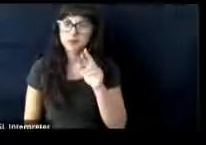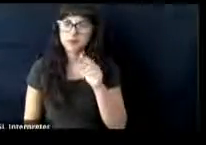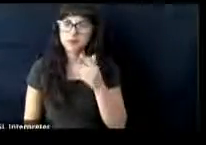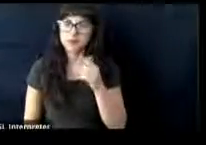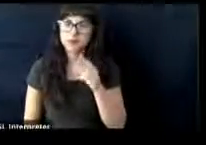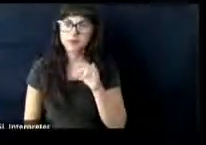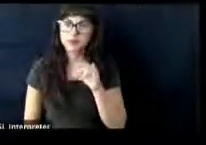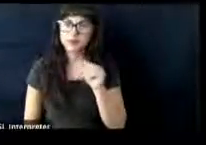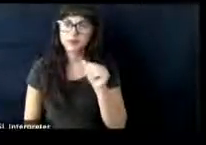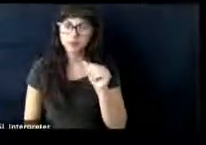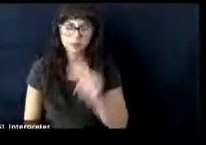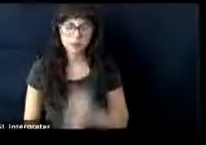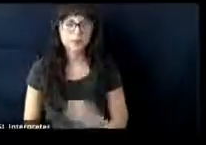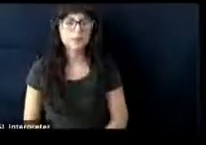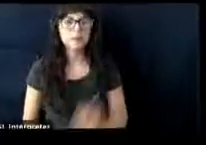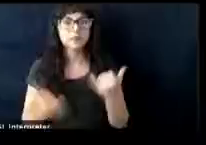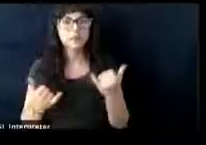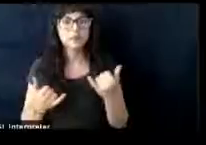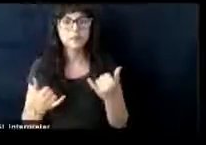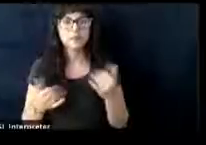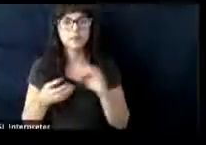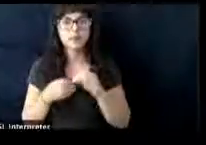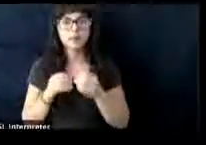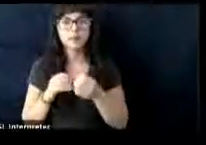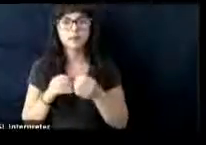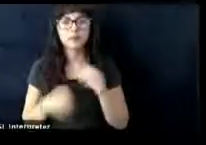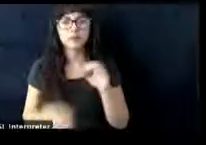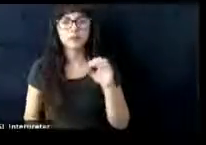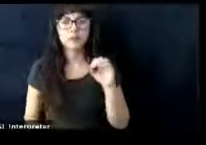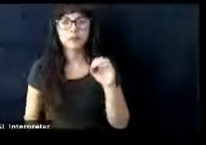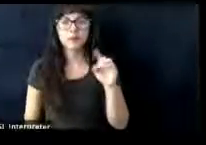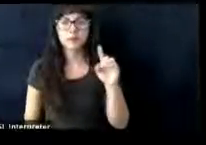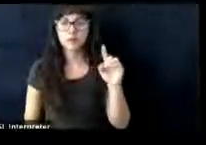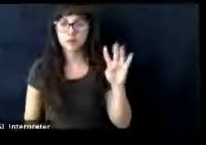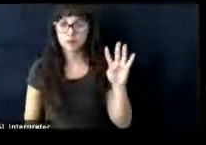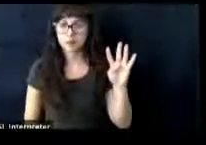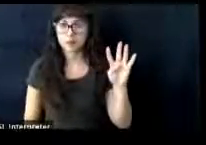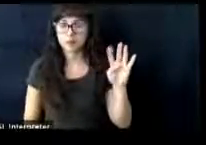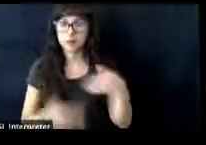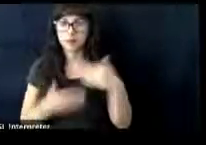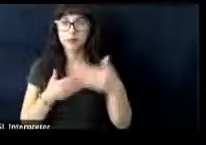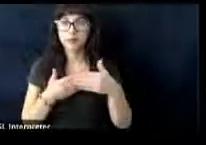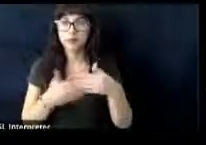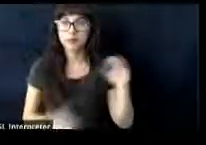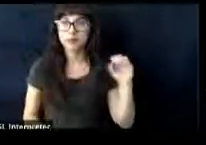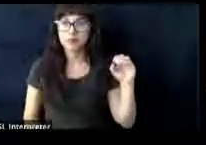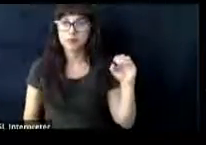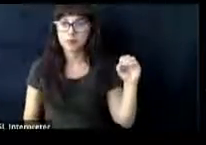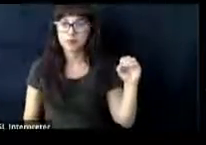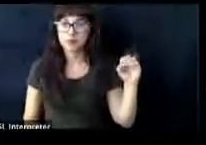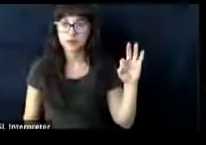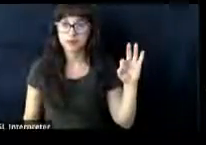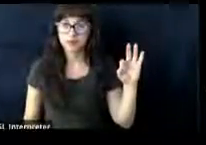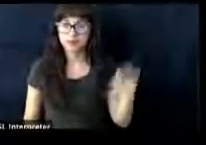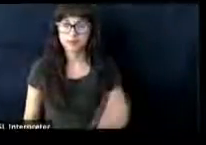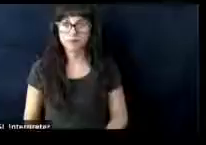Right now, we will have 014, and up next will be 009.